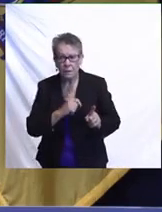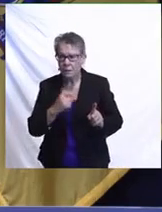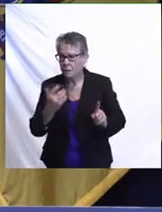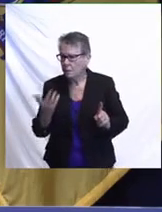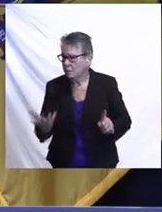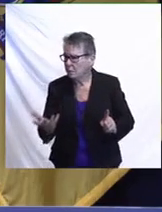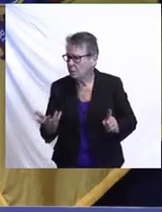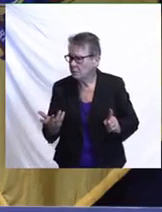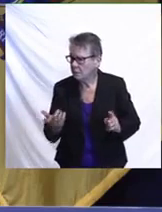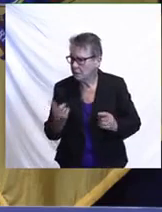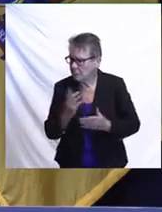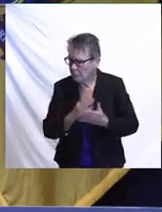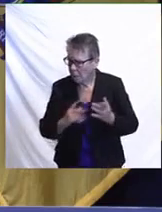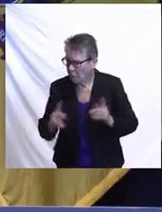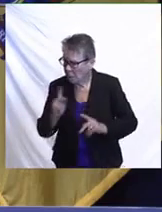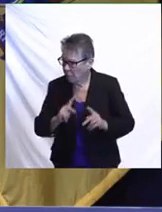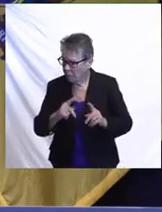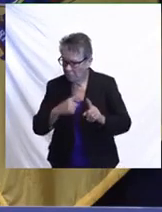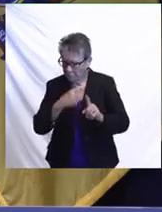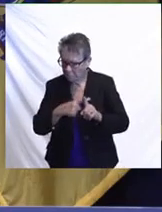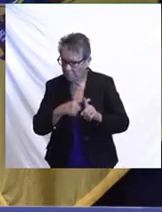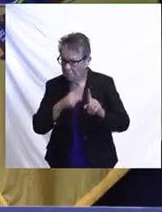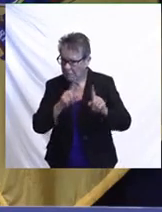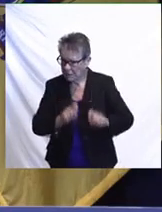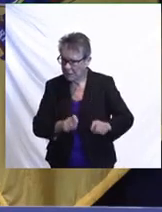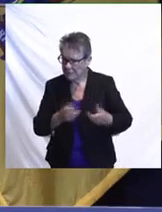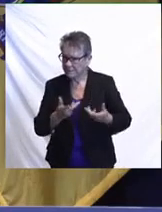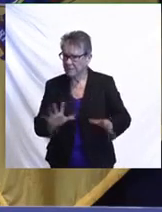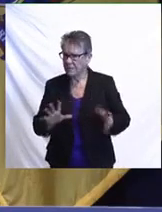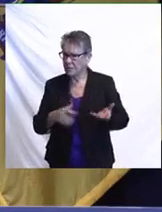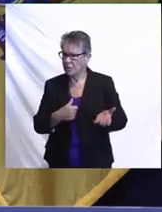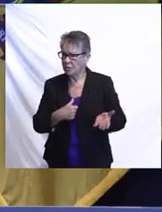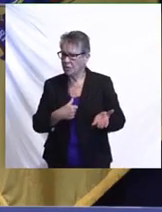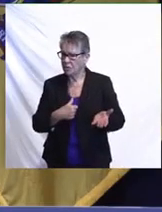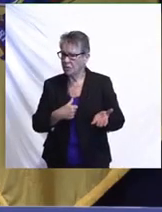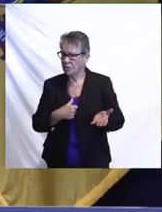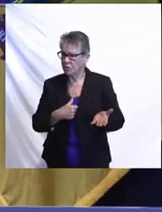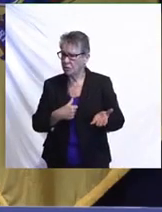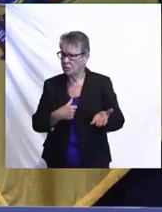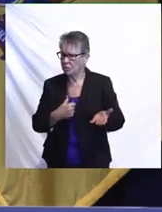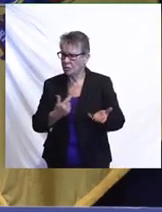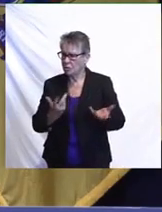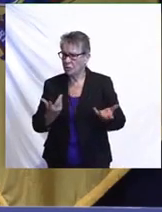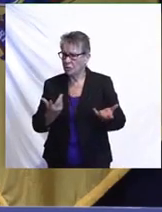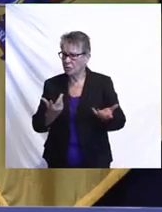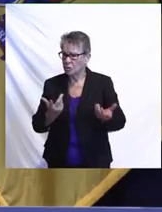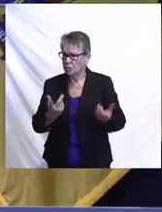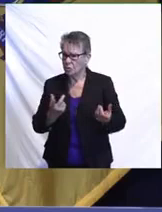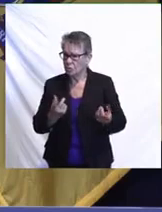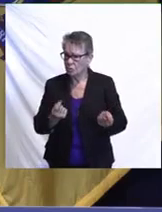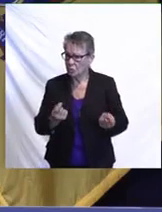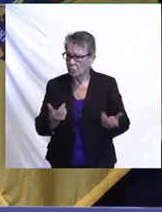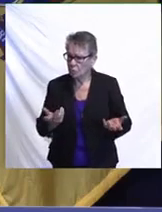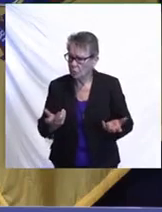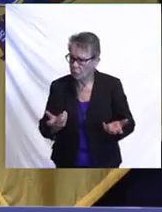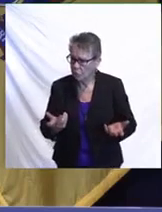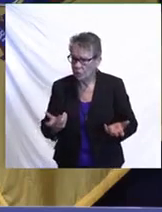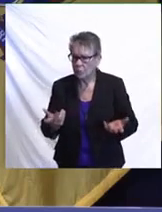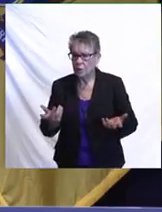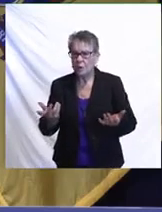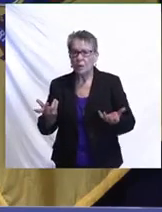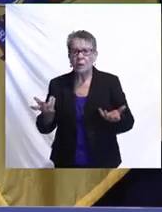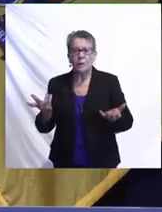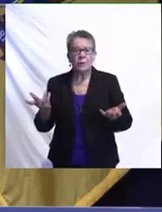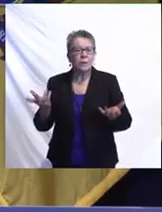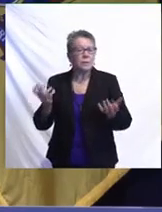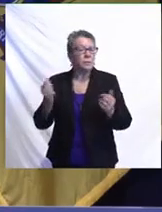concern or alarm for you? Thank you for both. I don't have any crisp answer on when we would ban elective surgery,